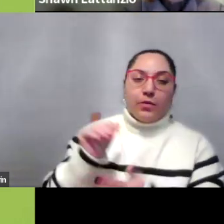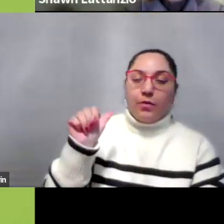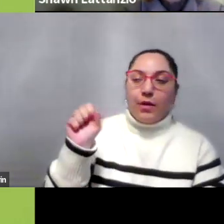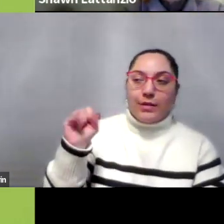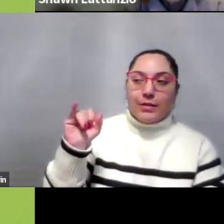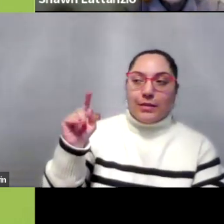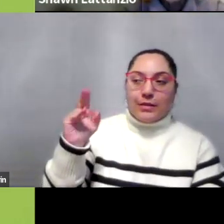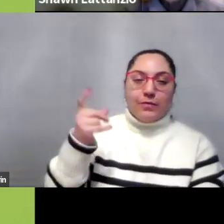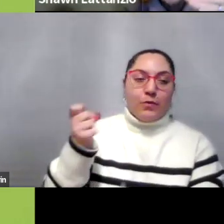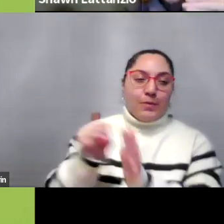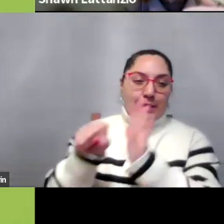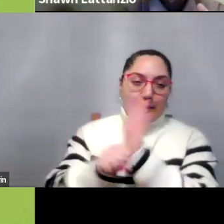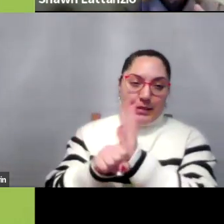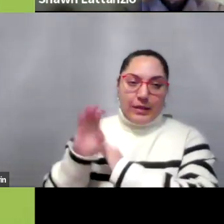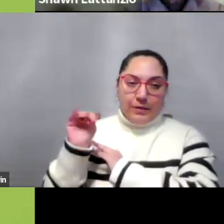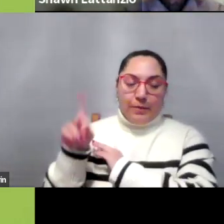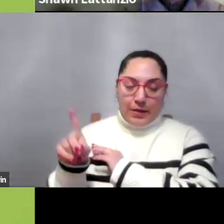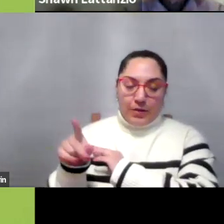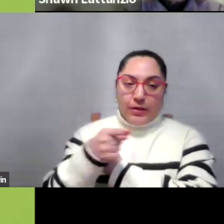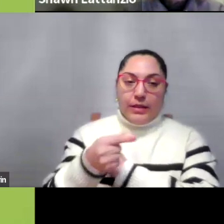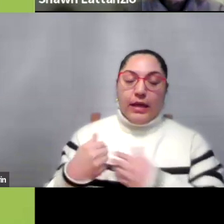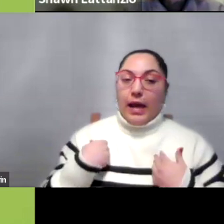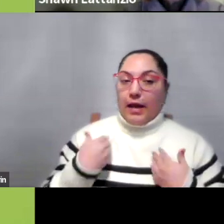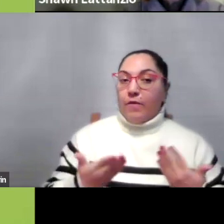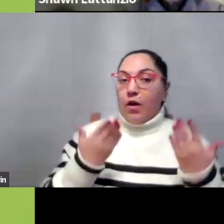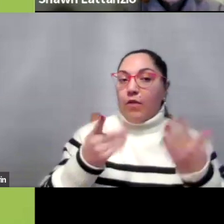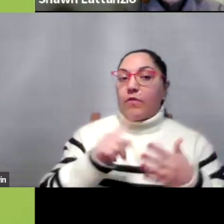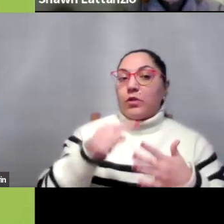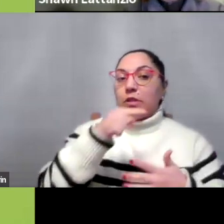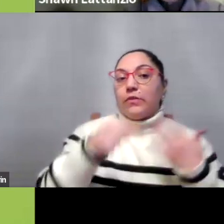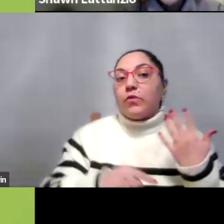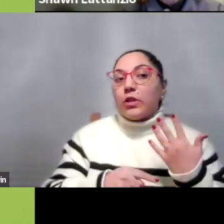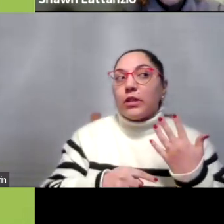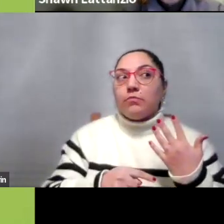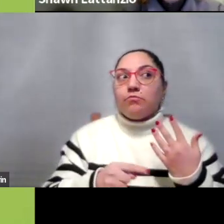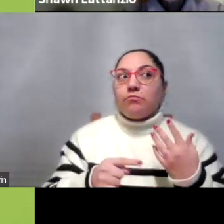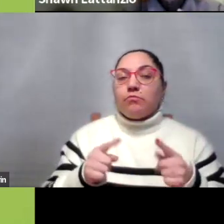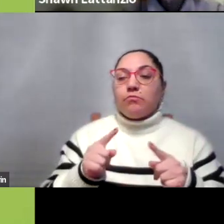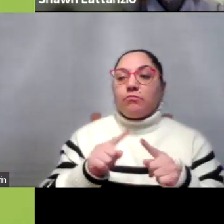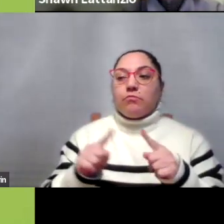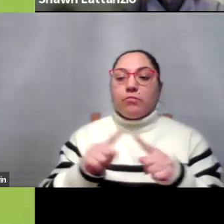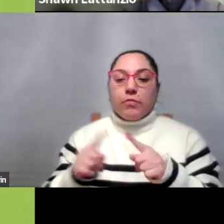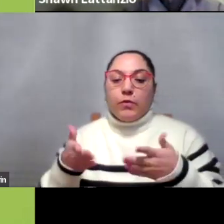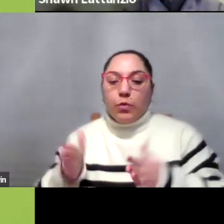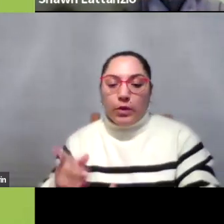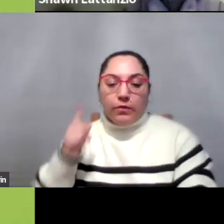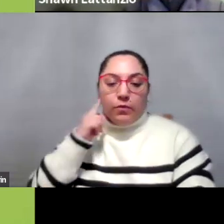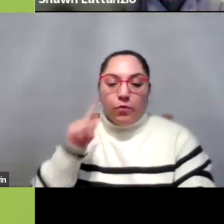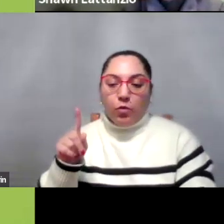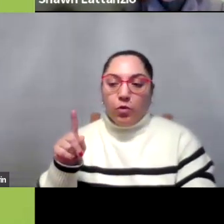same thing, but they all provide a variety of, inpatient, outpatient or